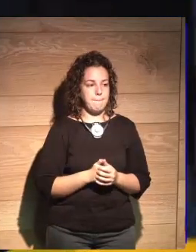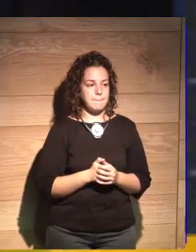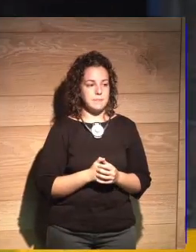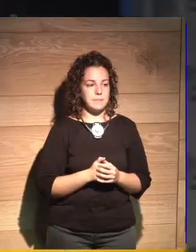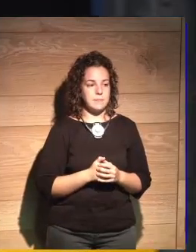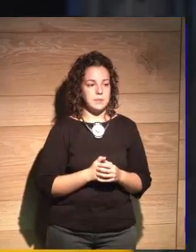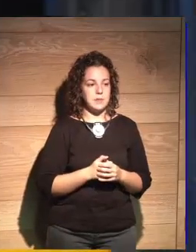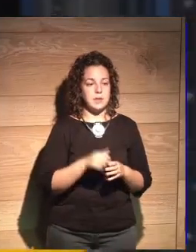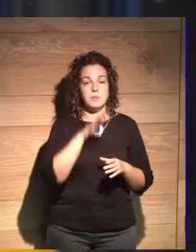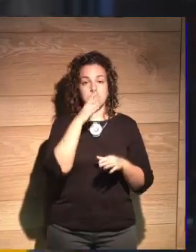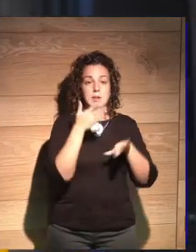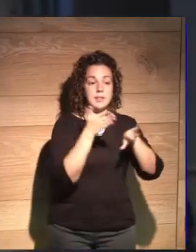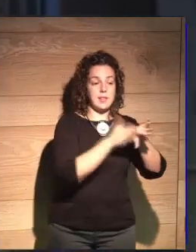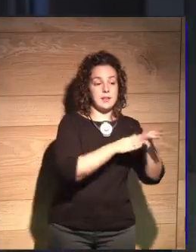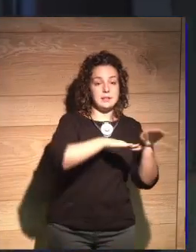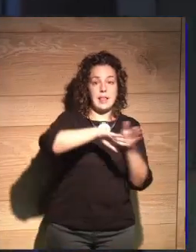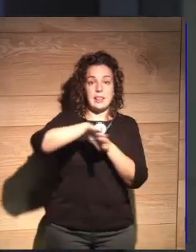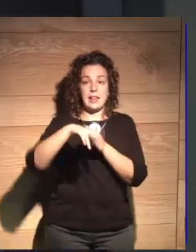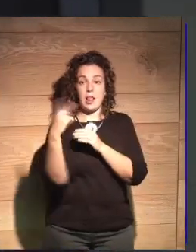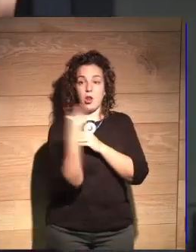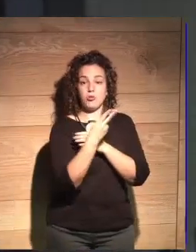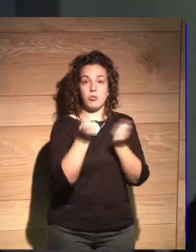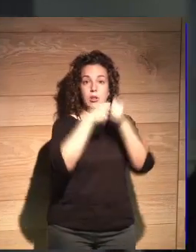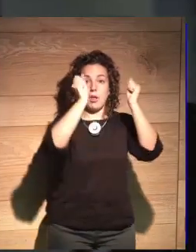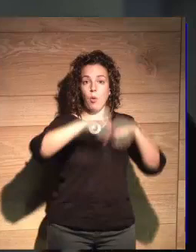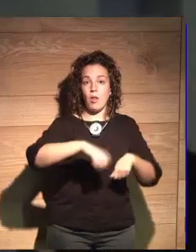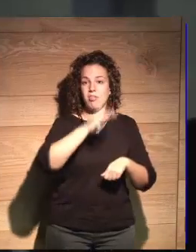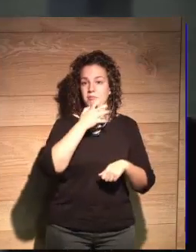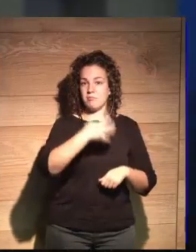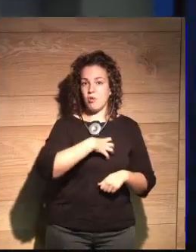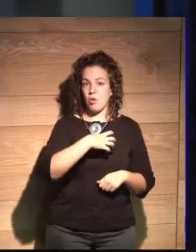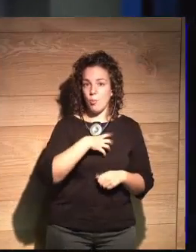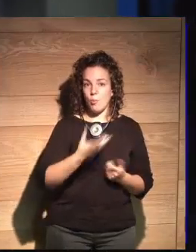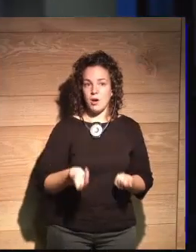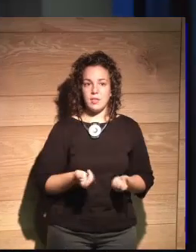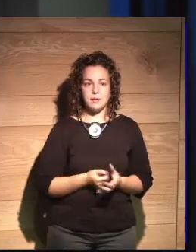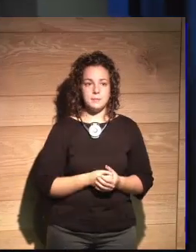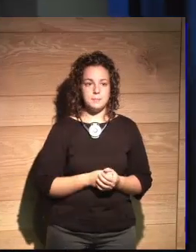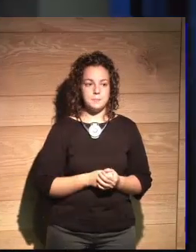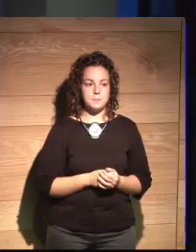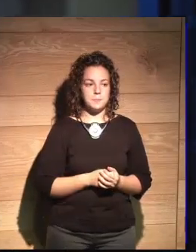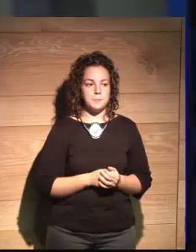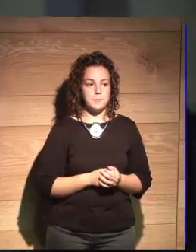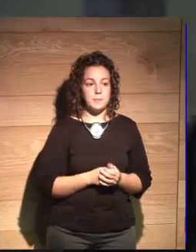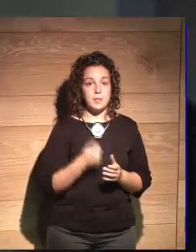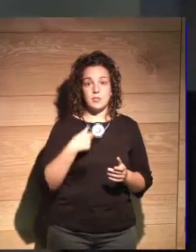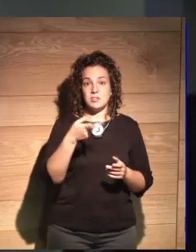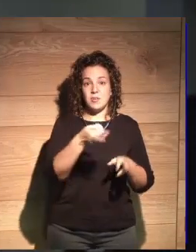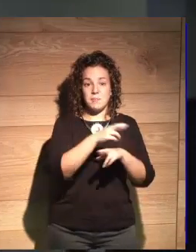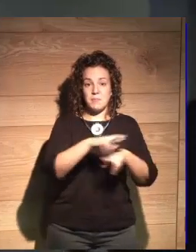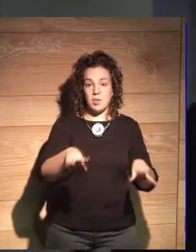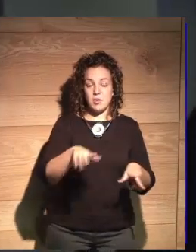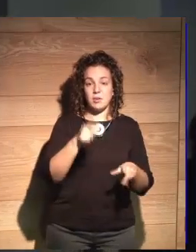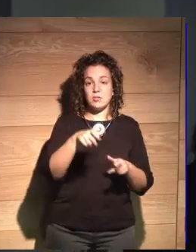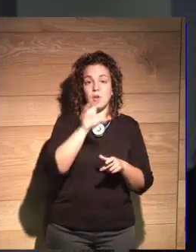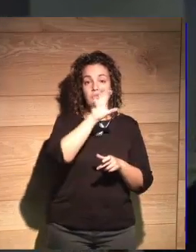and the Democrats. But it's worse than that. Within the Republican Party or within the Democratic Party, there's disagreement. And